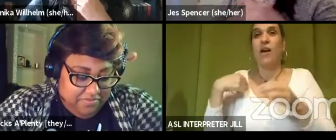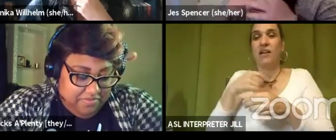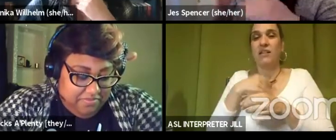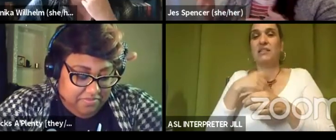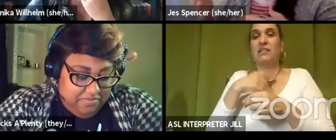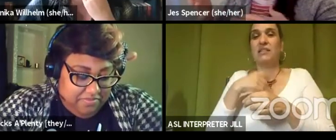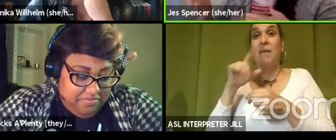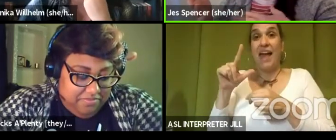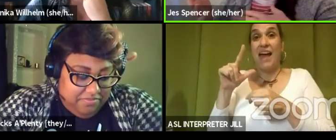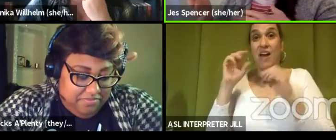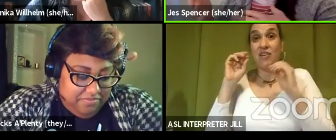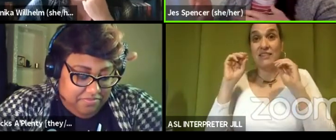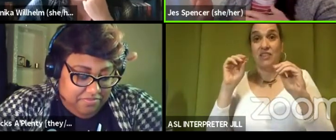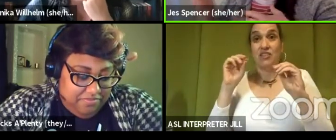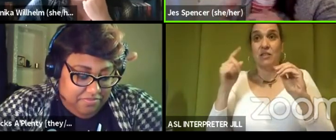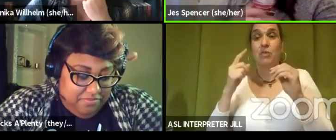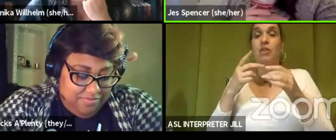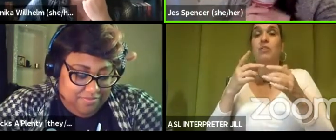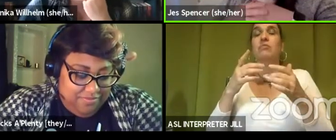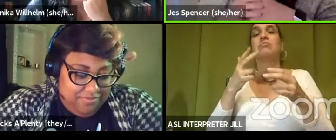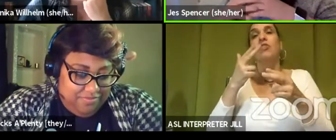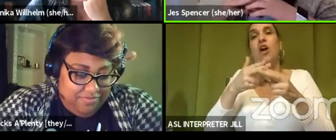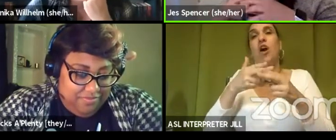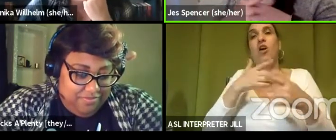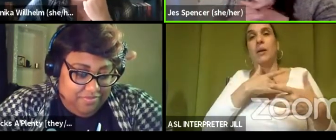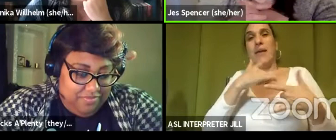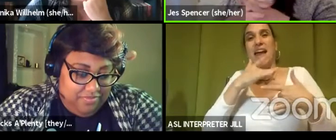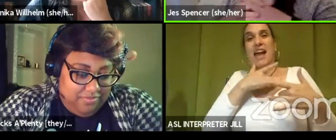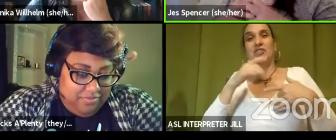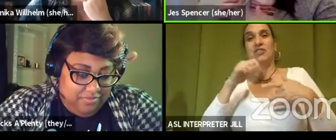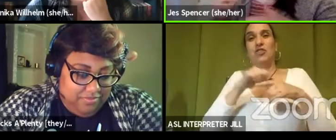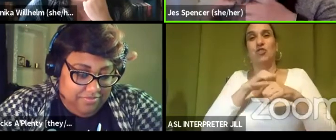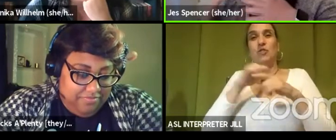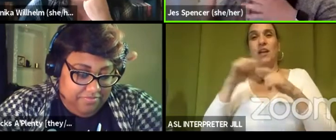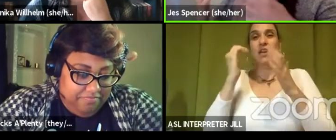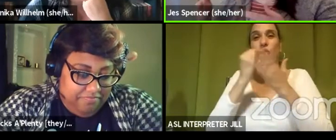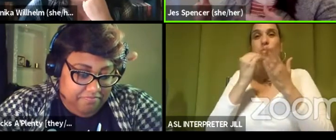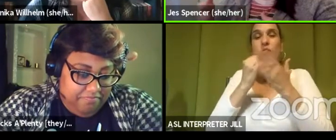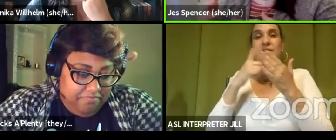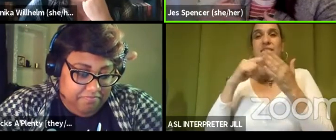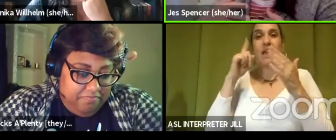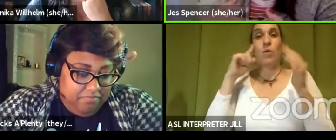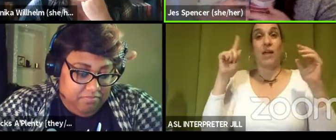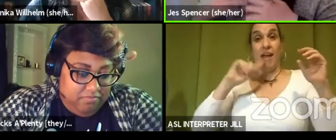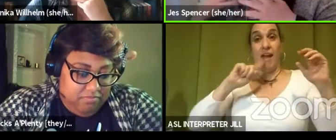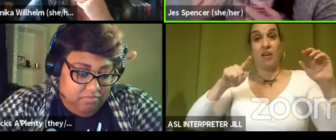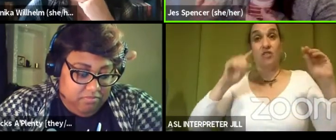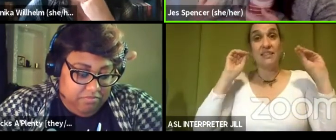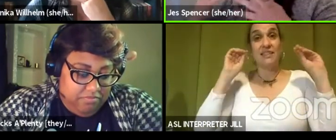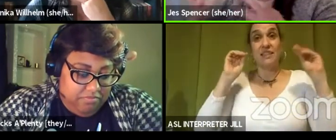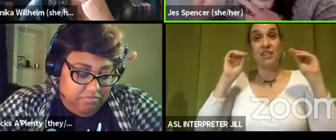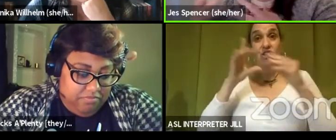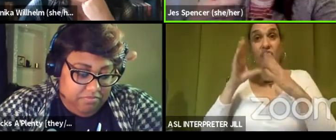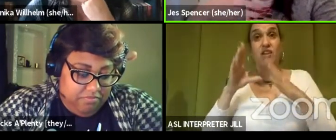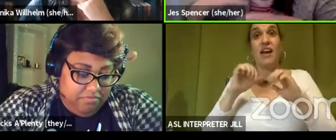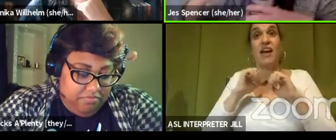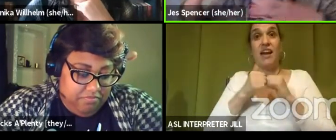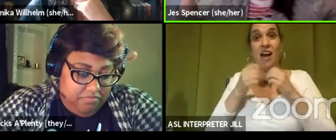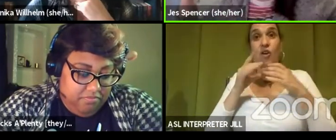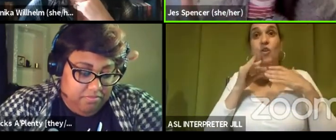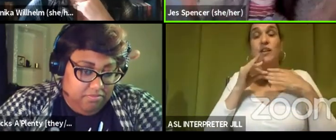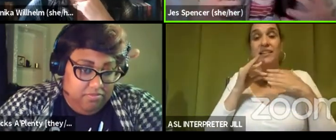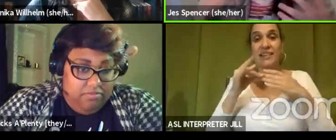what's called compassion training courses, where they will actually come in and teach leaders how to lead with a mindful